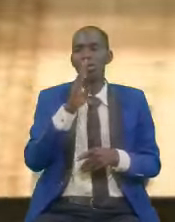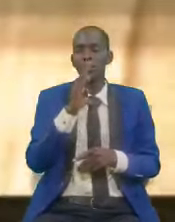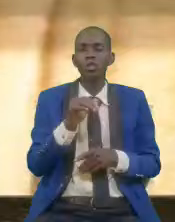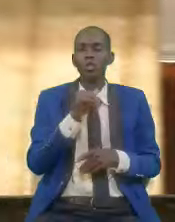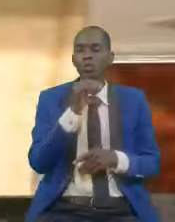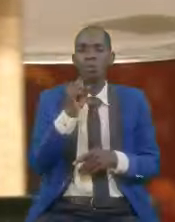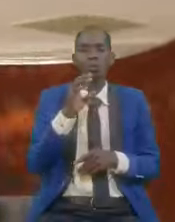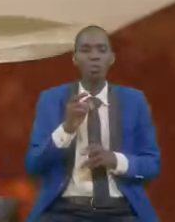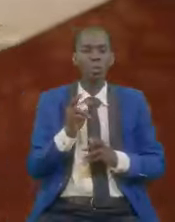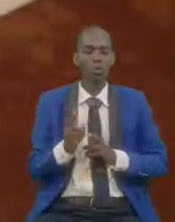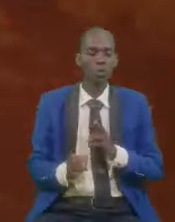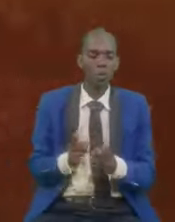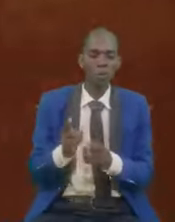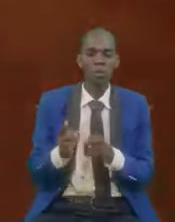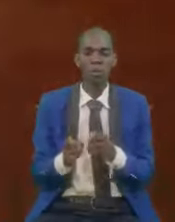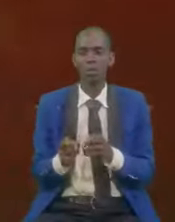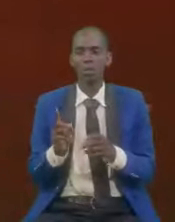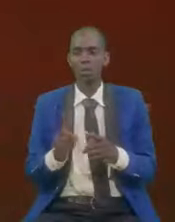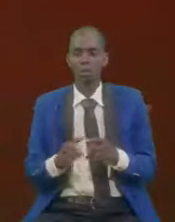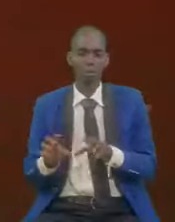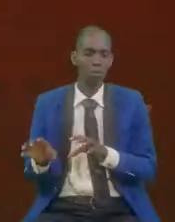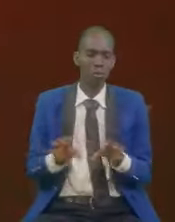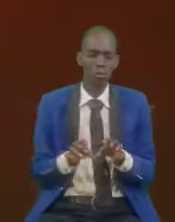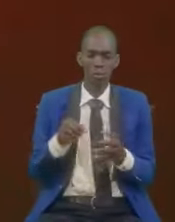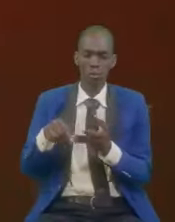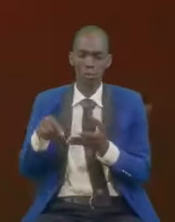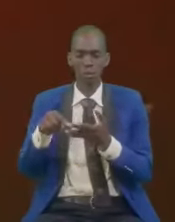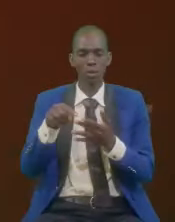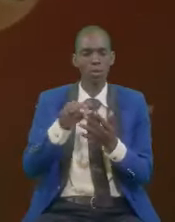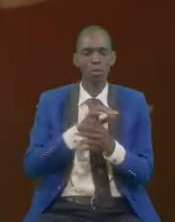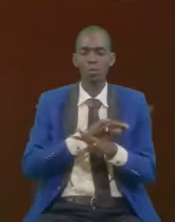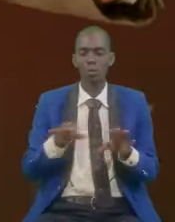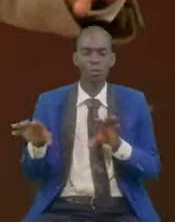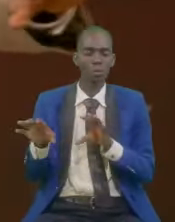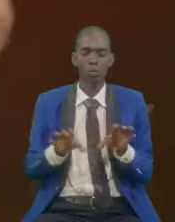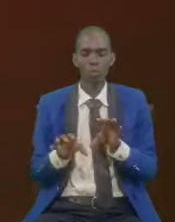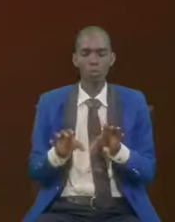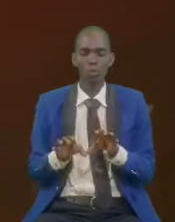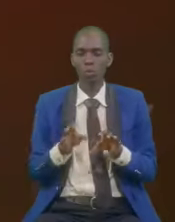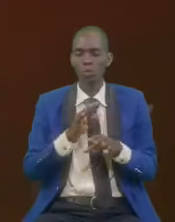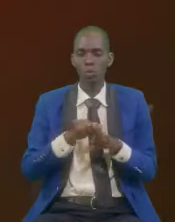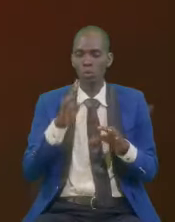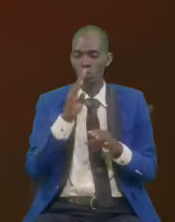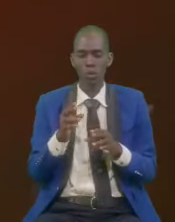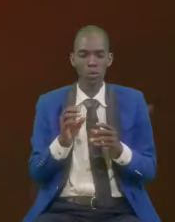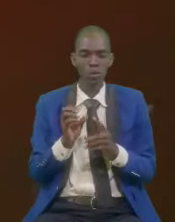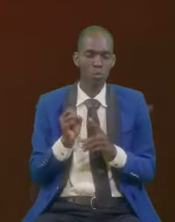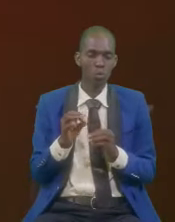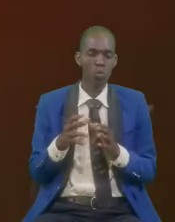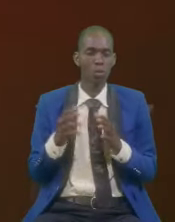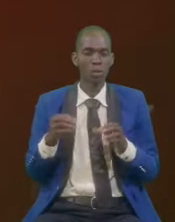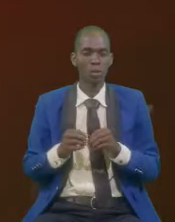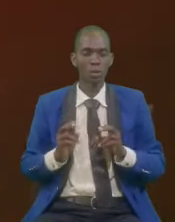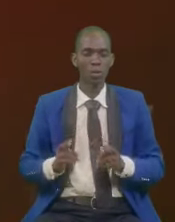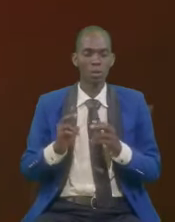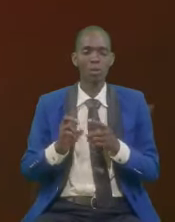hasty to do this, do that. Be not too hasty to act out this and act out